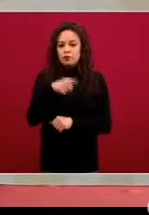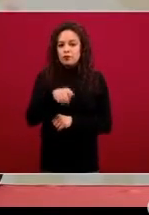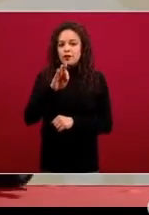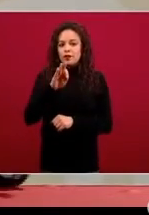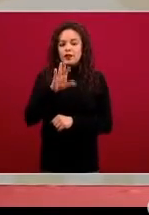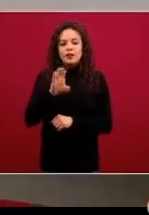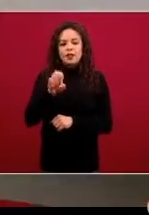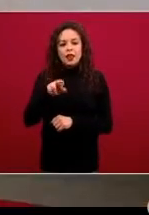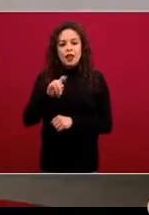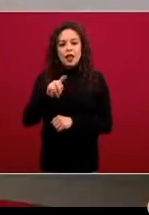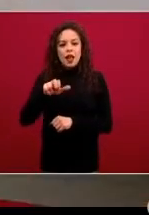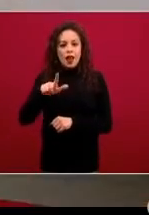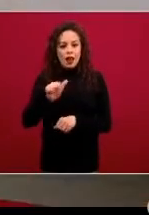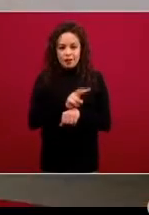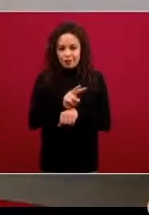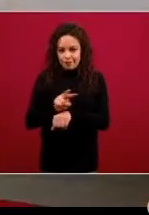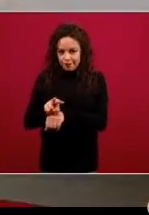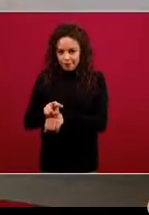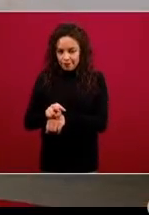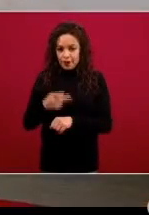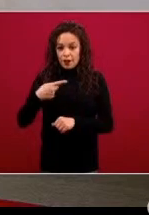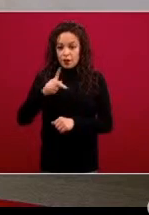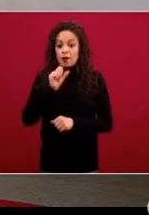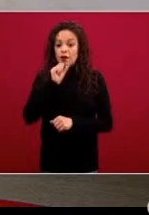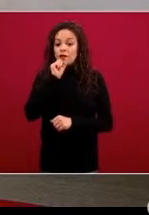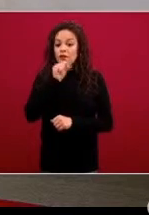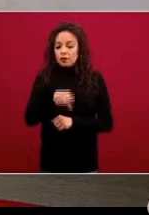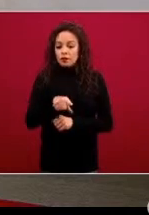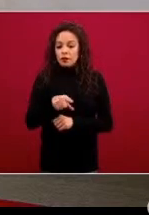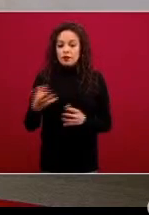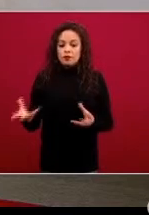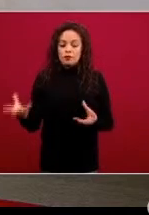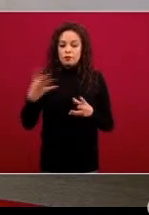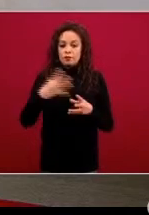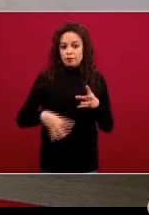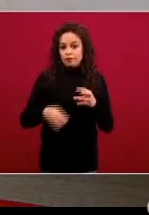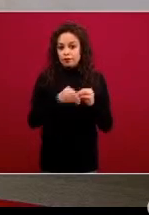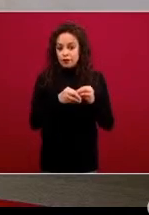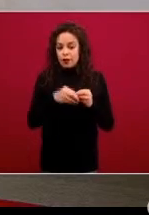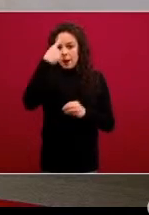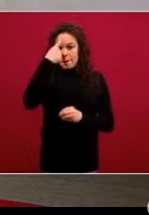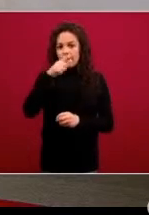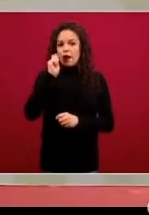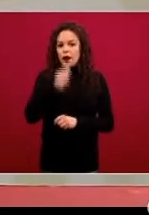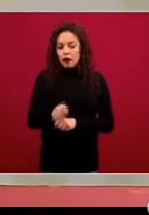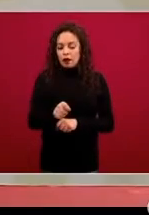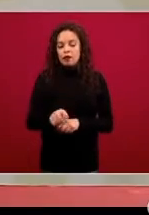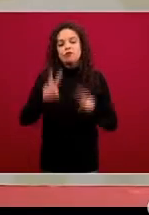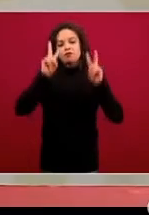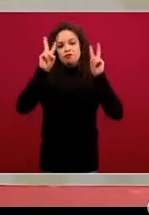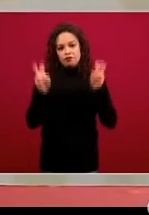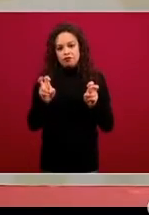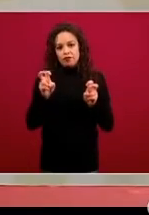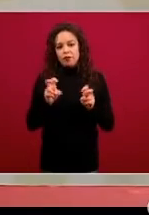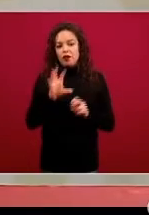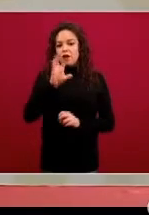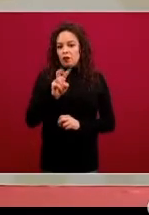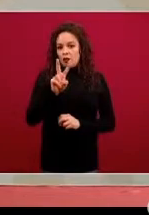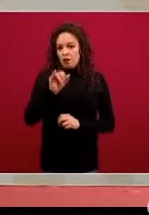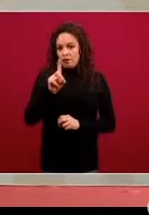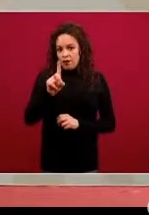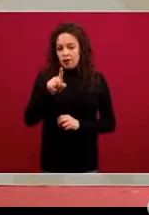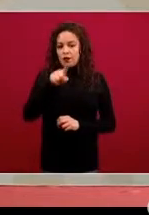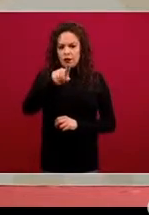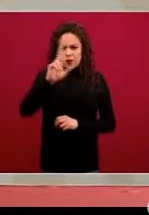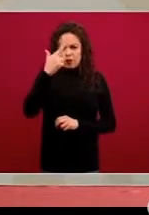incorporated more surveillance. Now, Mexico is one of three countries that